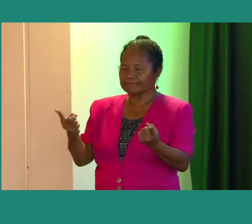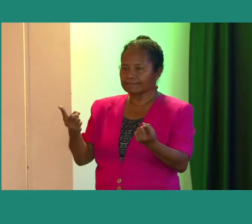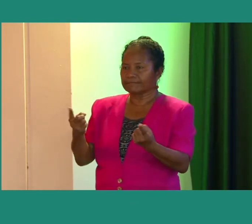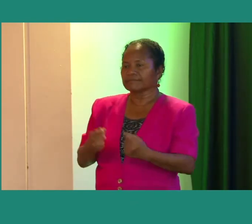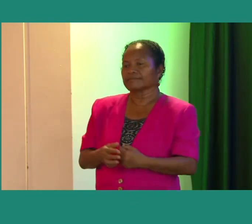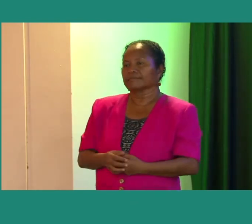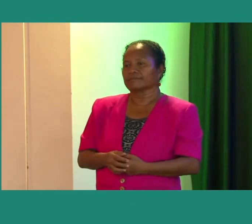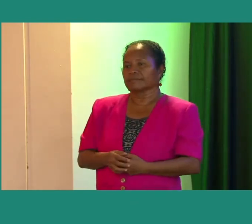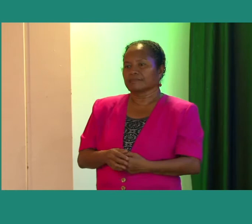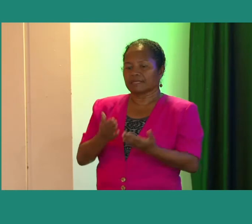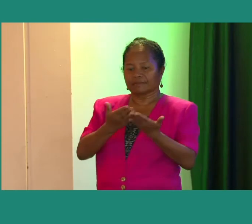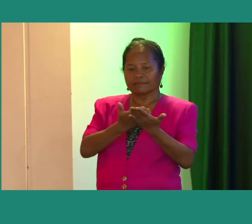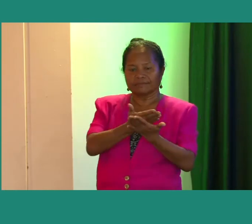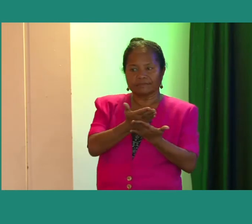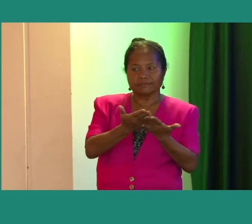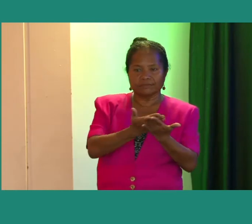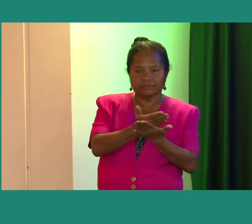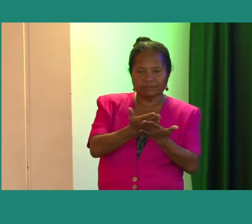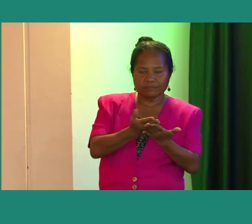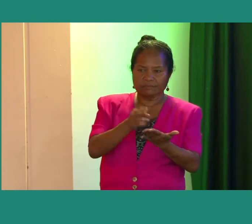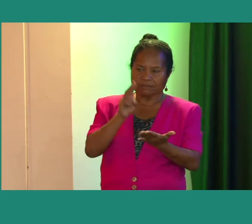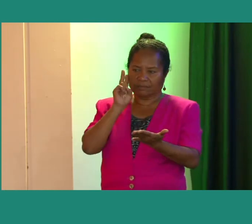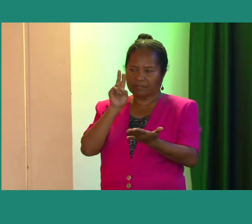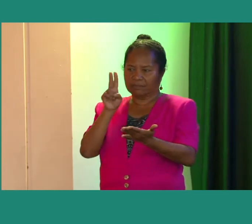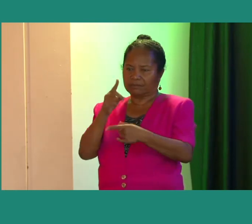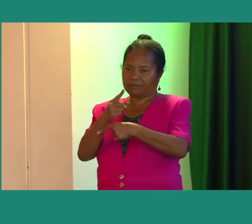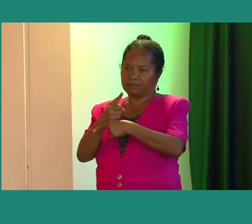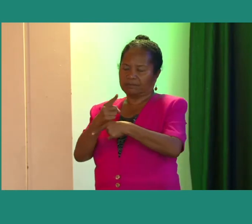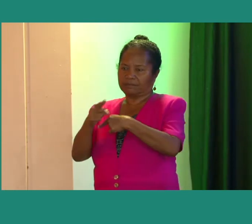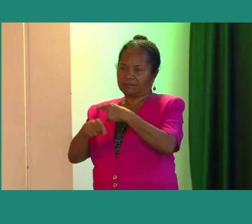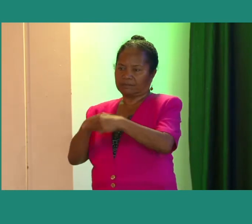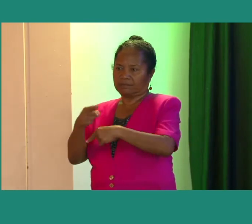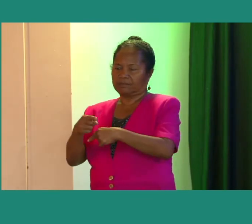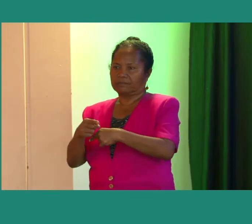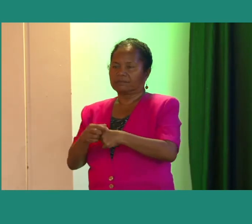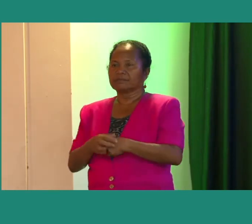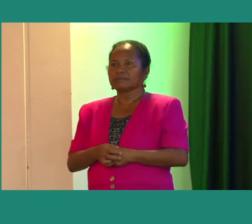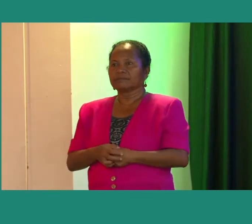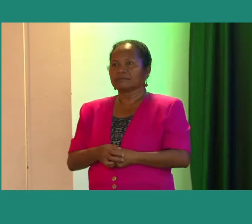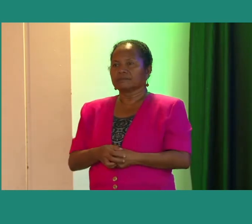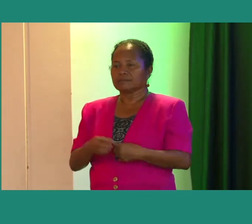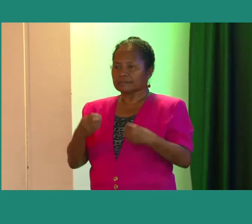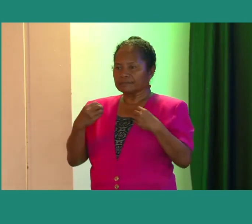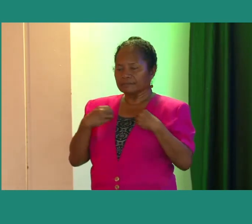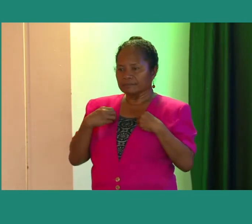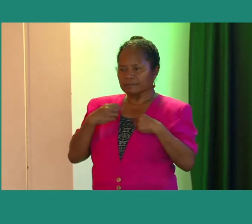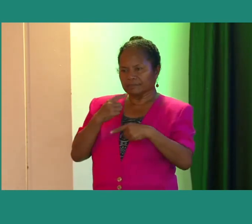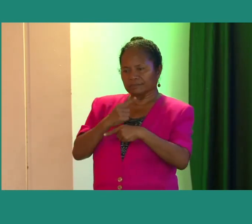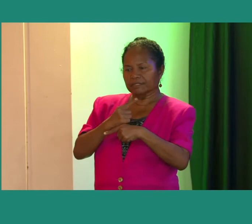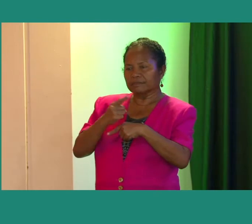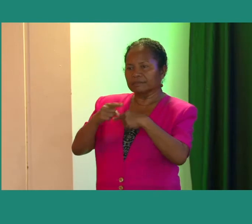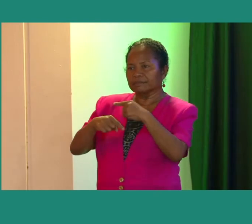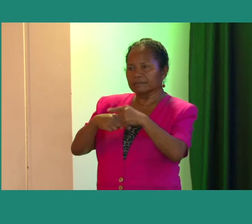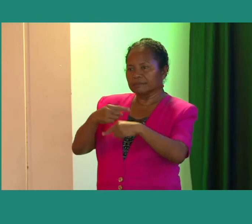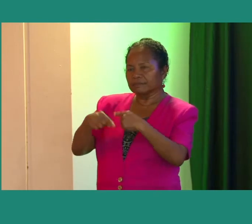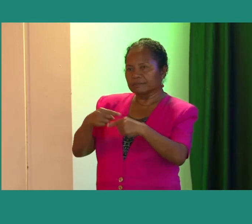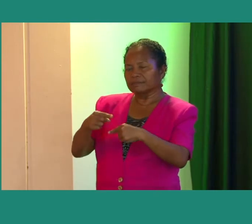that research that I was referring to before about the Harvard Business Review, I mean, it talked about the